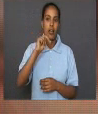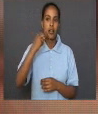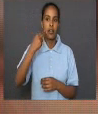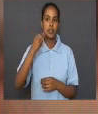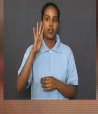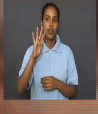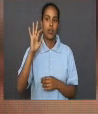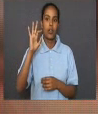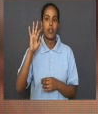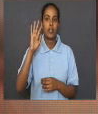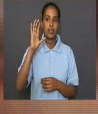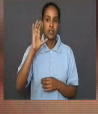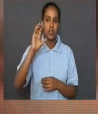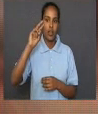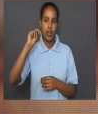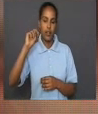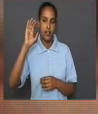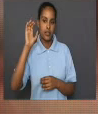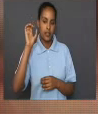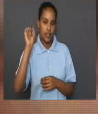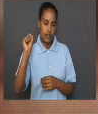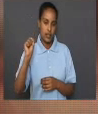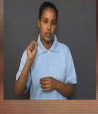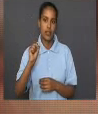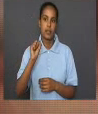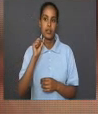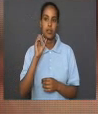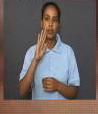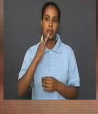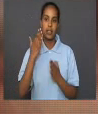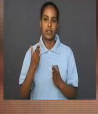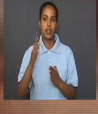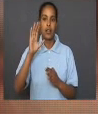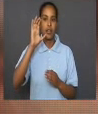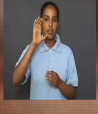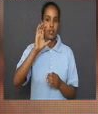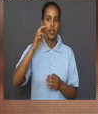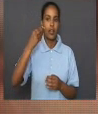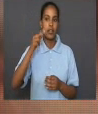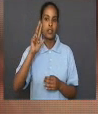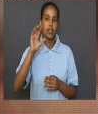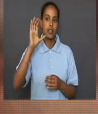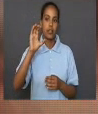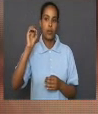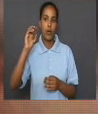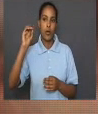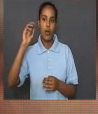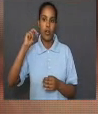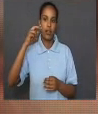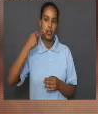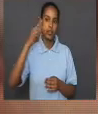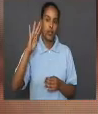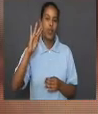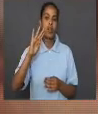ammonium thiocyanate solution is basic, and the ammonium acetate solution